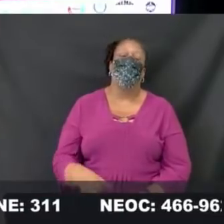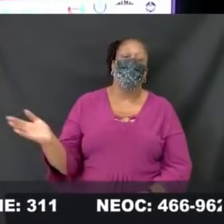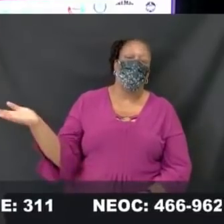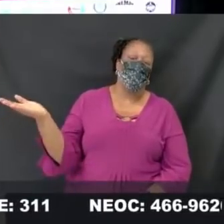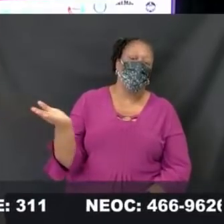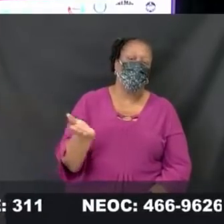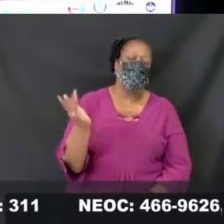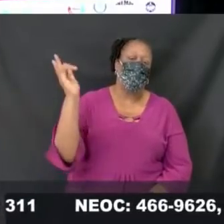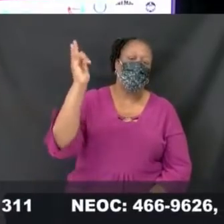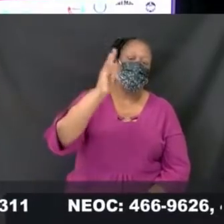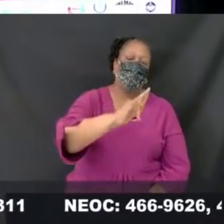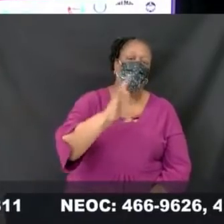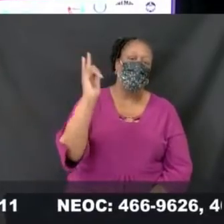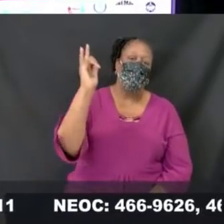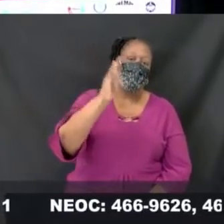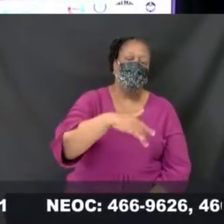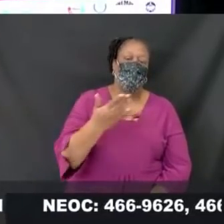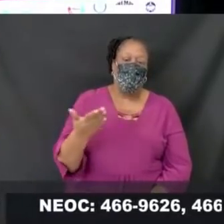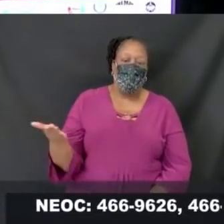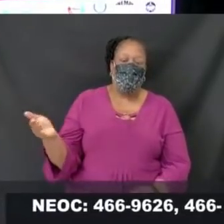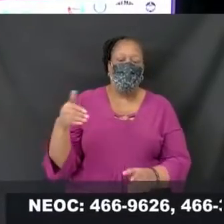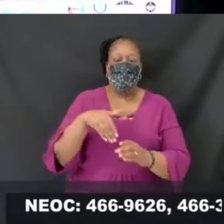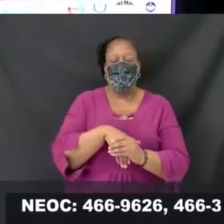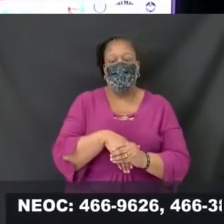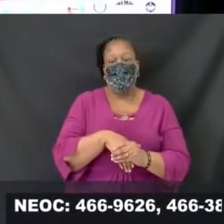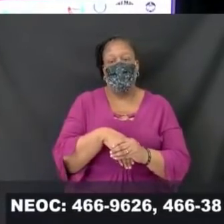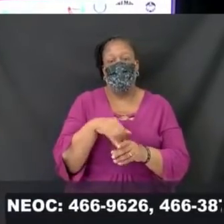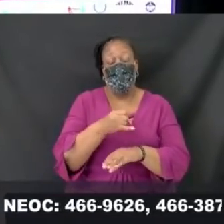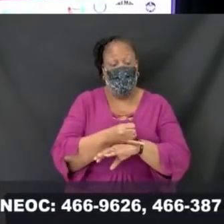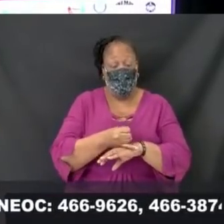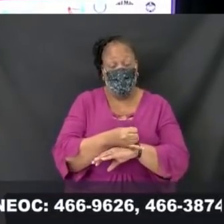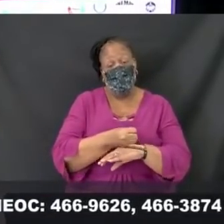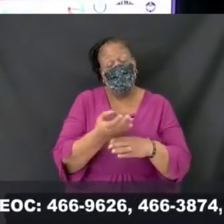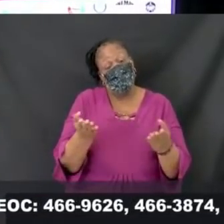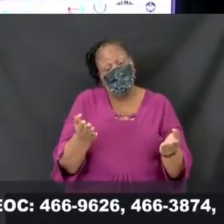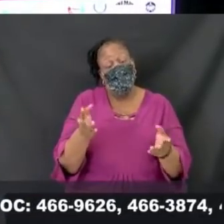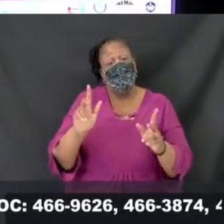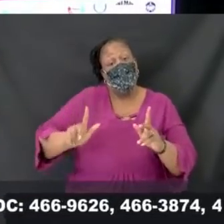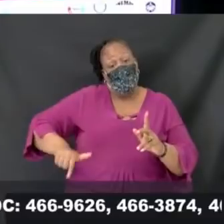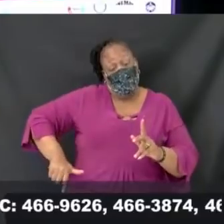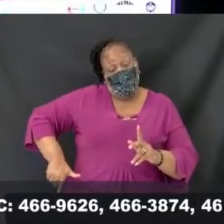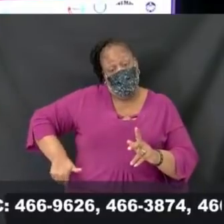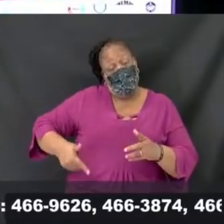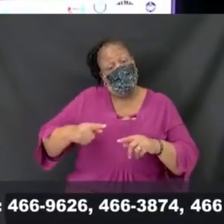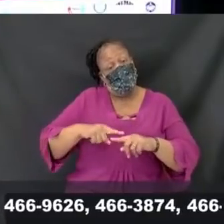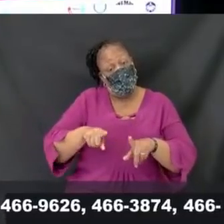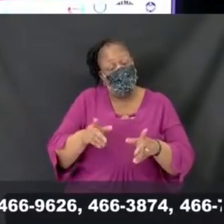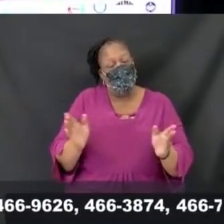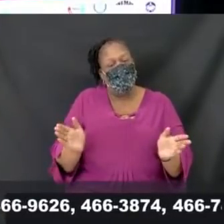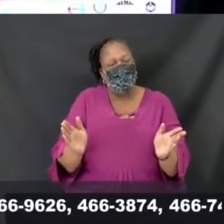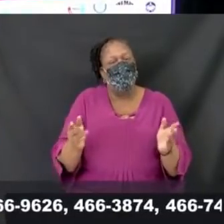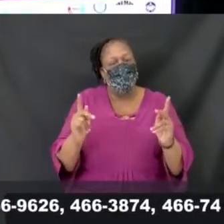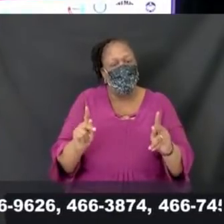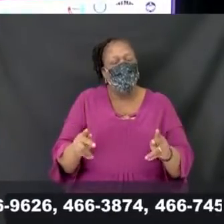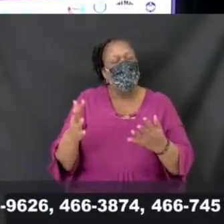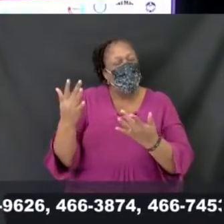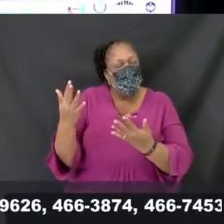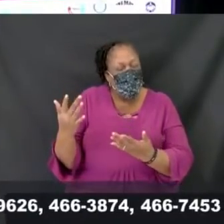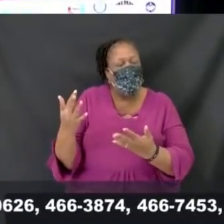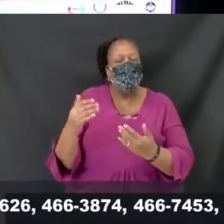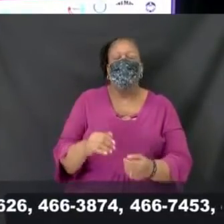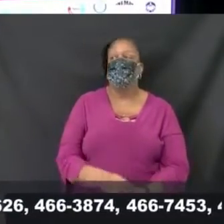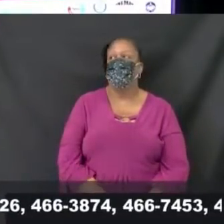said, are delayed. The self-resilience and innovative, we are encouraging persons. What we are seeing is that the spirit